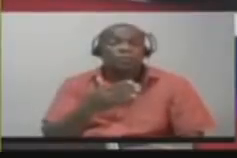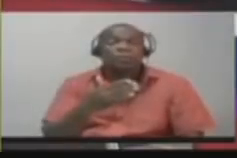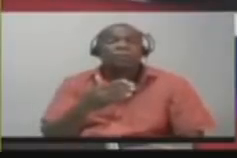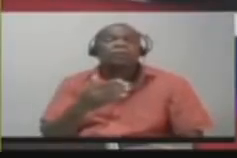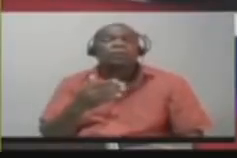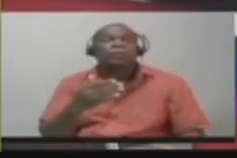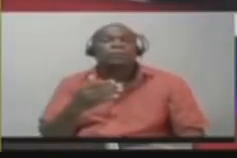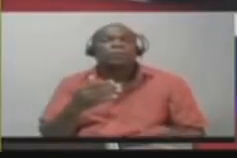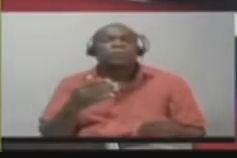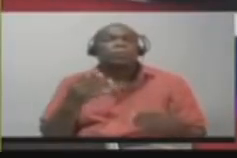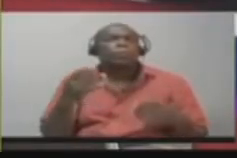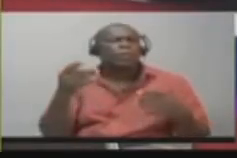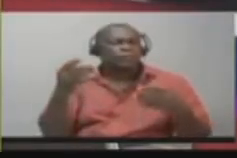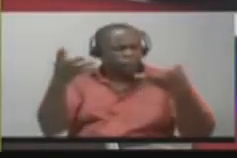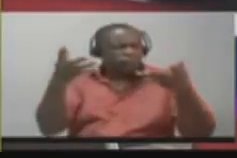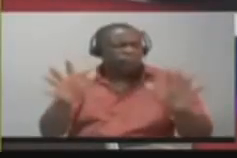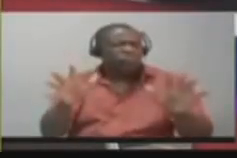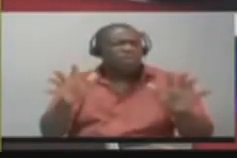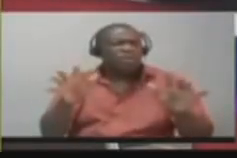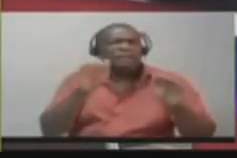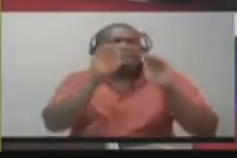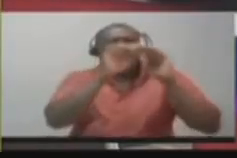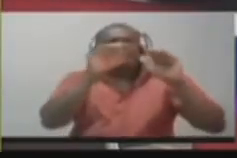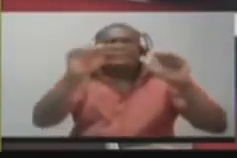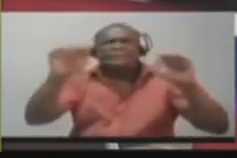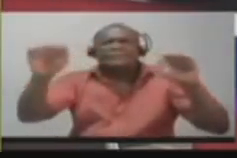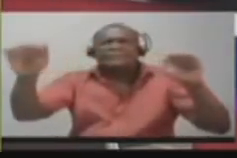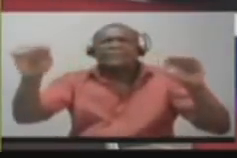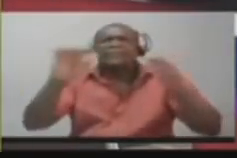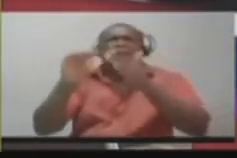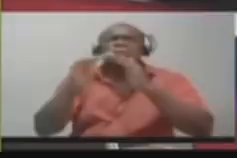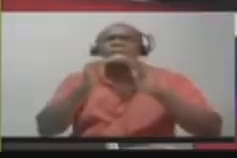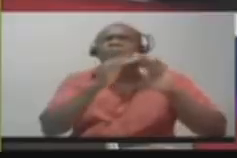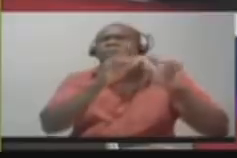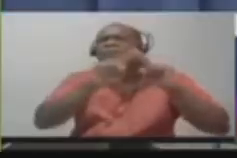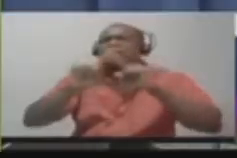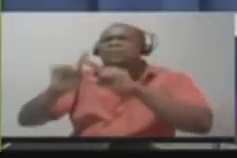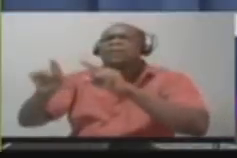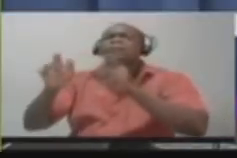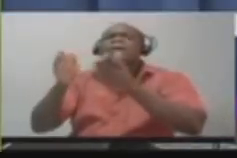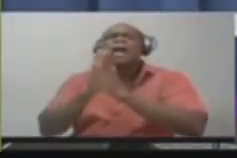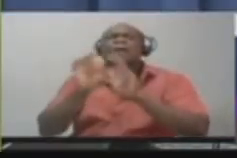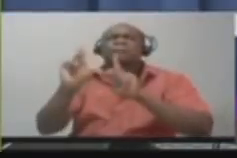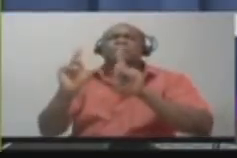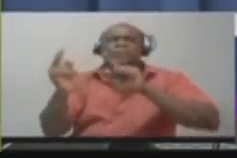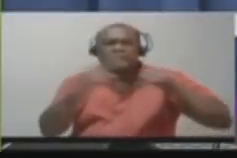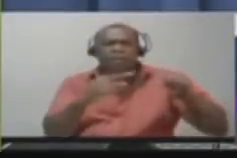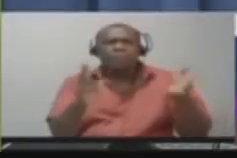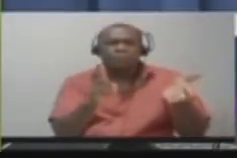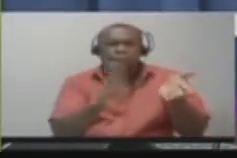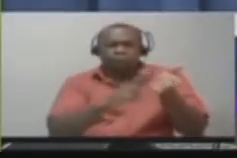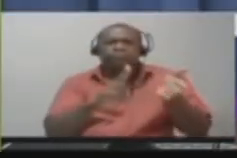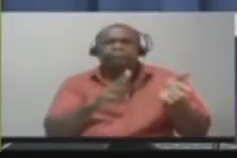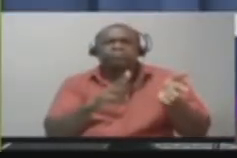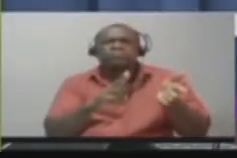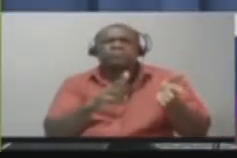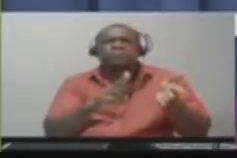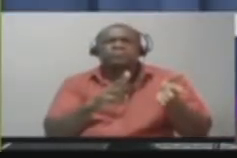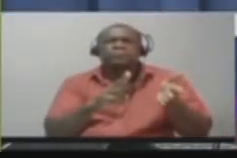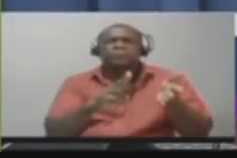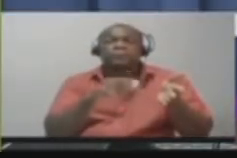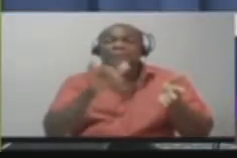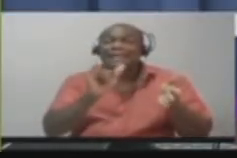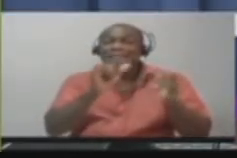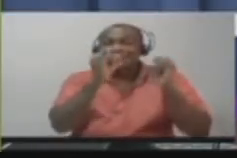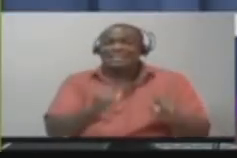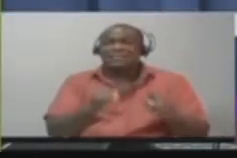to communities and asking people to come in and register. So that's at the individual level.